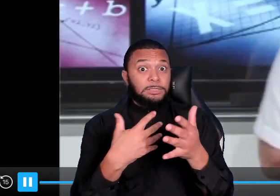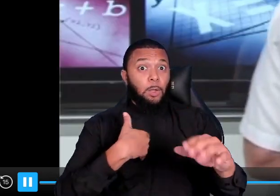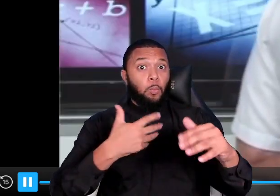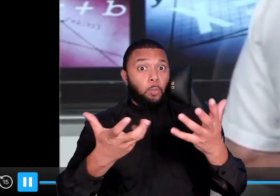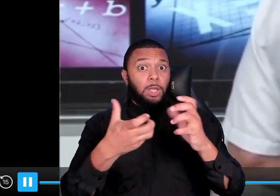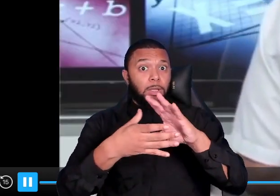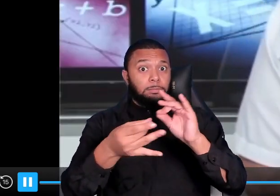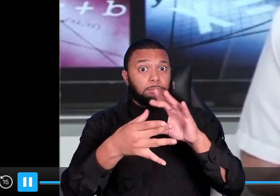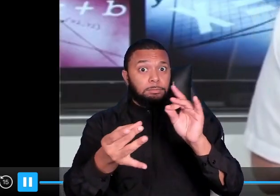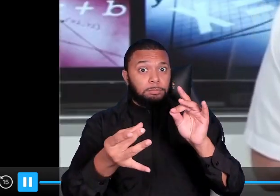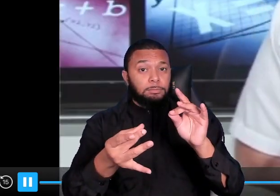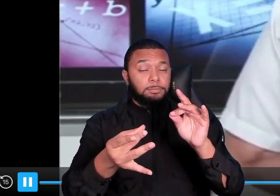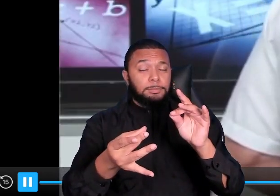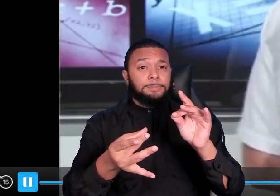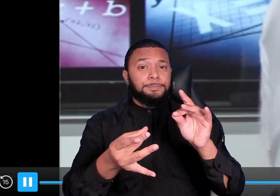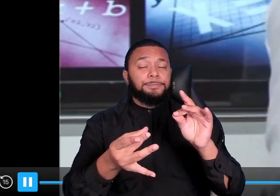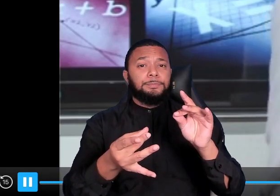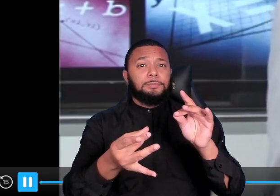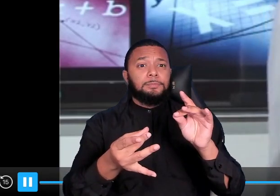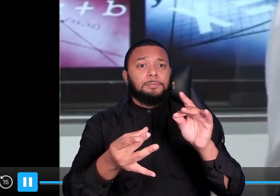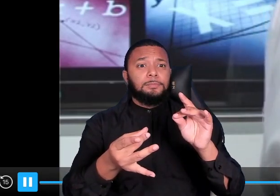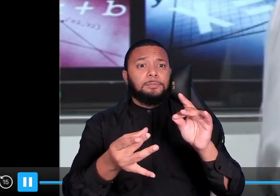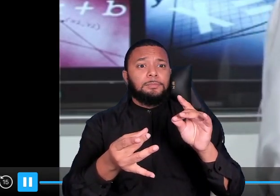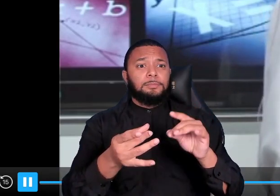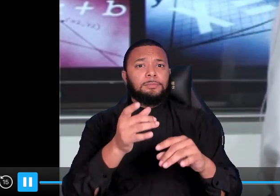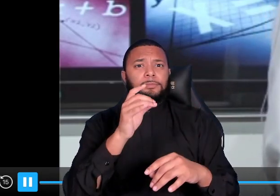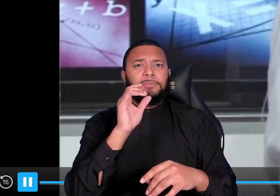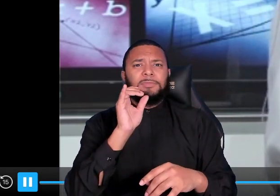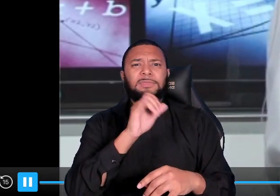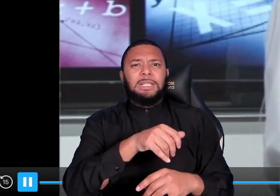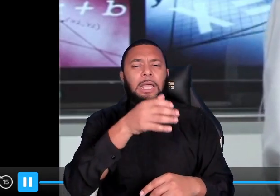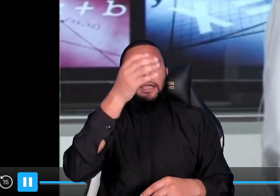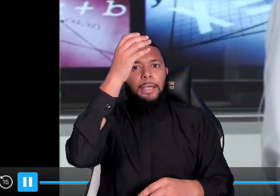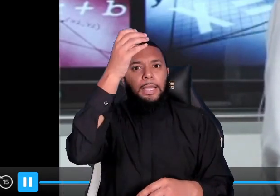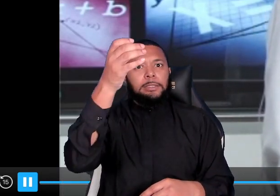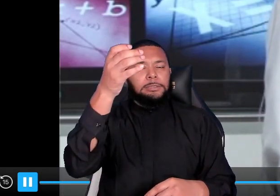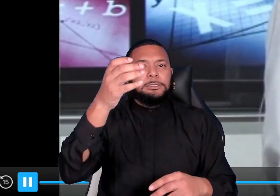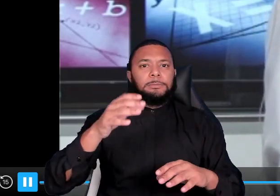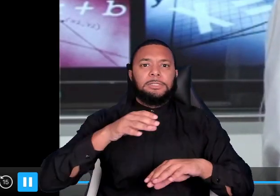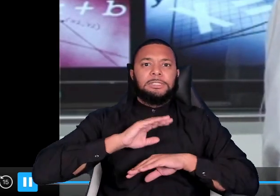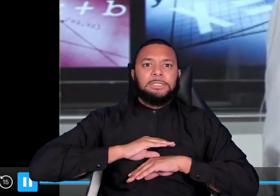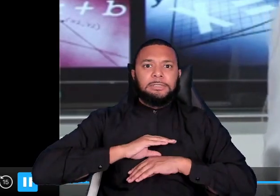that this idea of solving a system of inequalities,